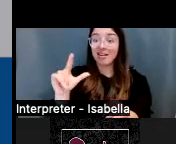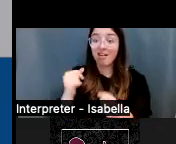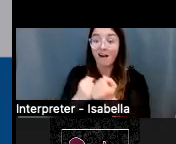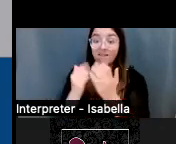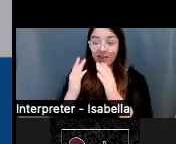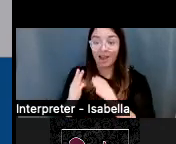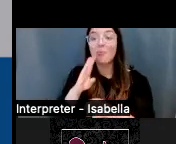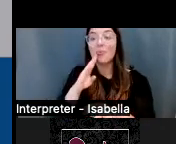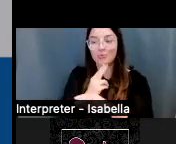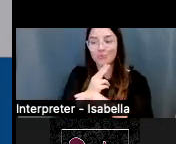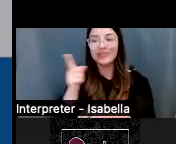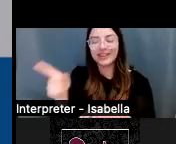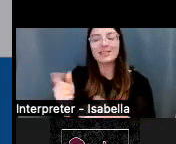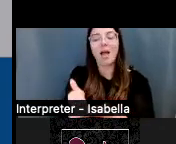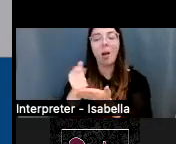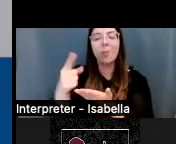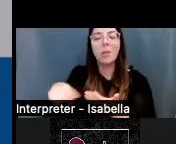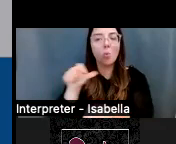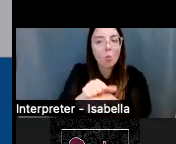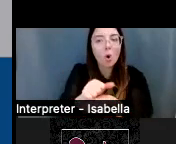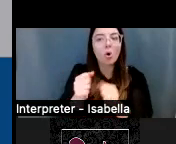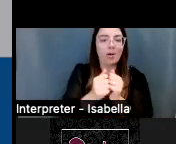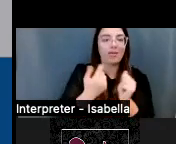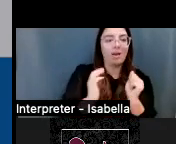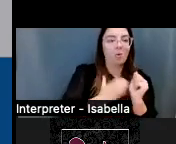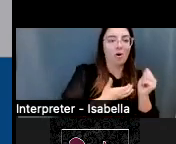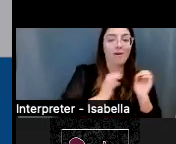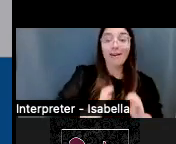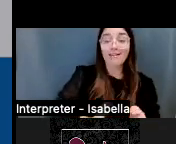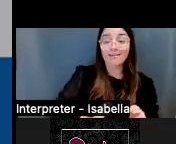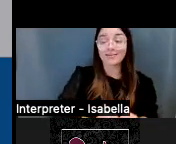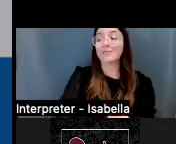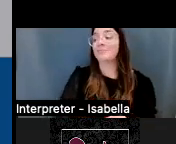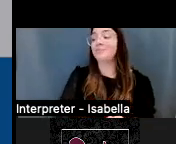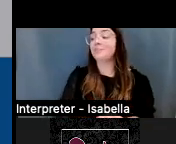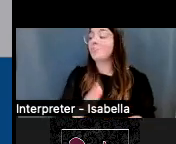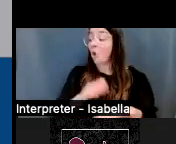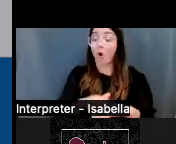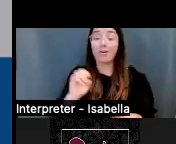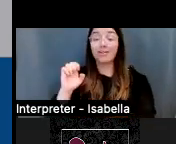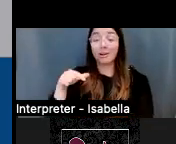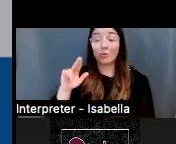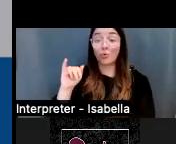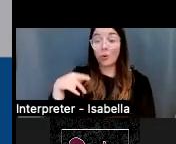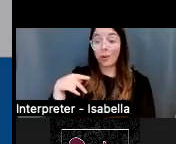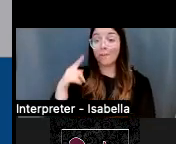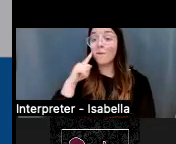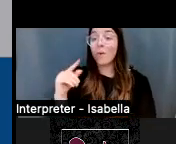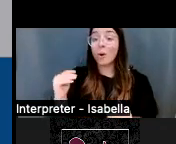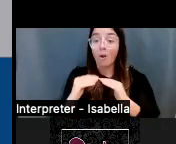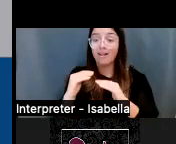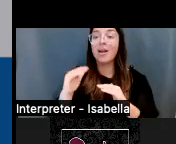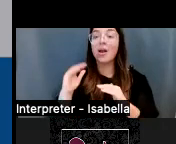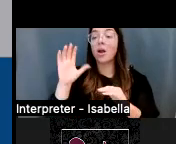helpful in working with their clients and customers. So on Equip for Equality's CAP